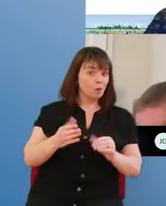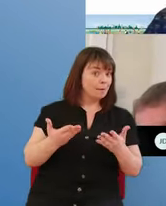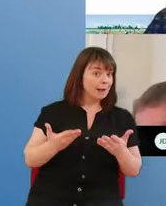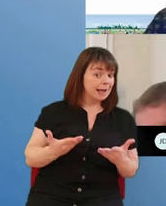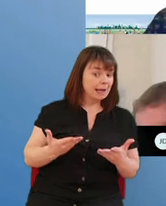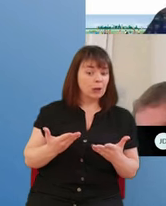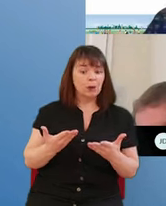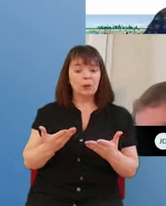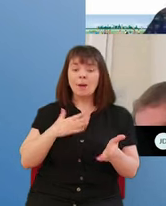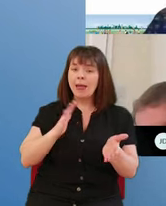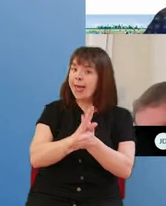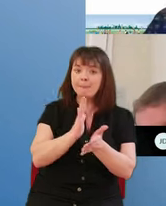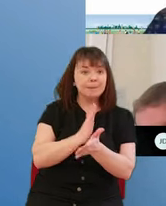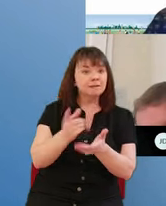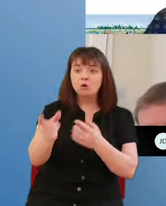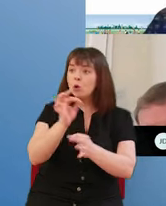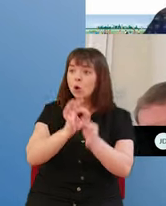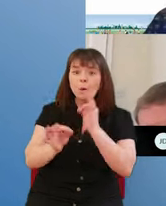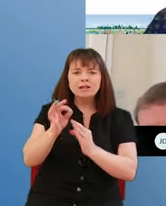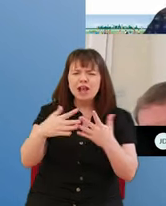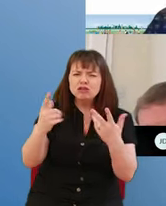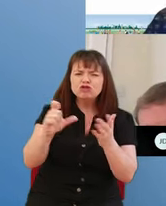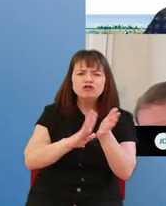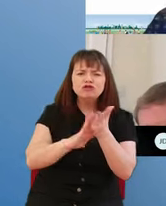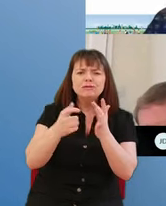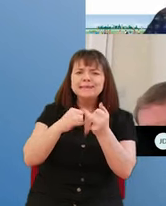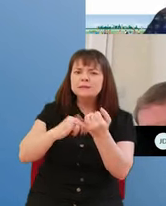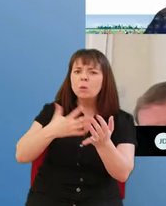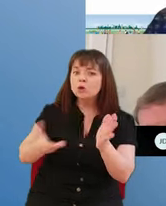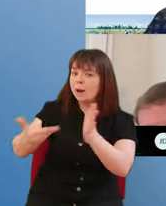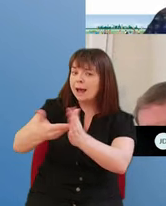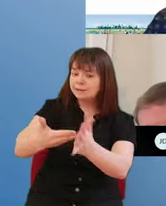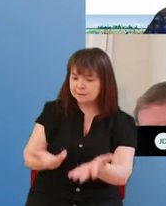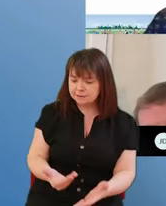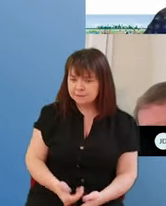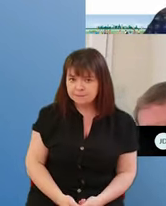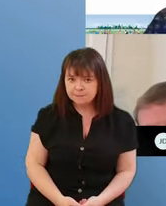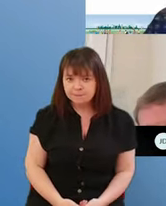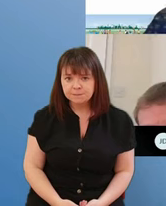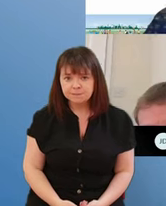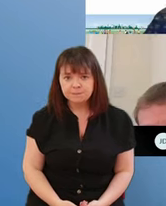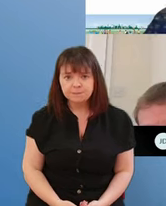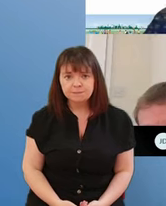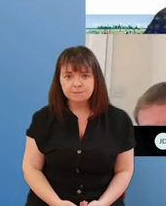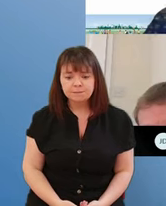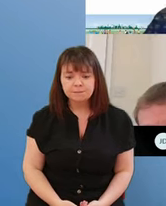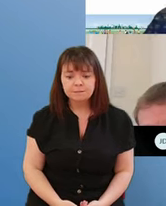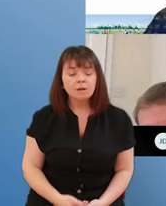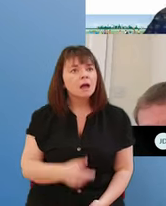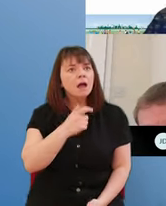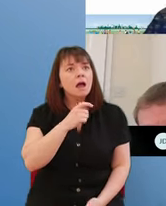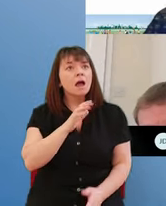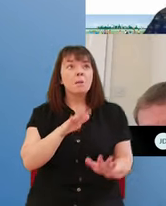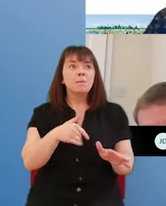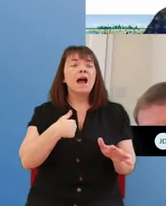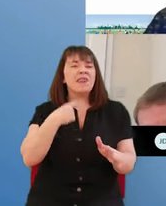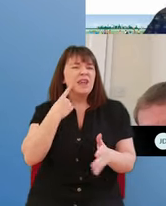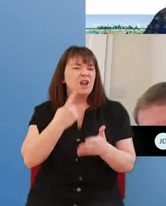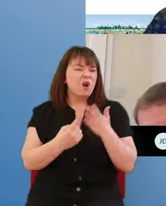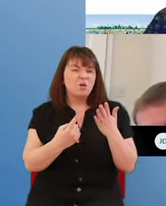I think only to say, really, we do know certainly, you know, both for type 1 and type 2 diabetes, that's had a massive impact not being able to access service during this